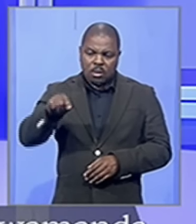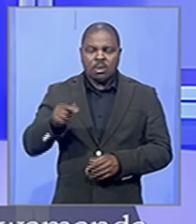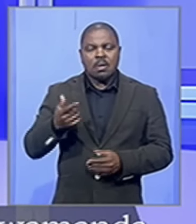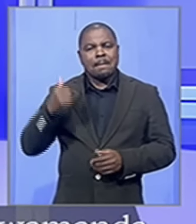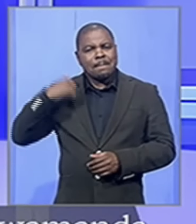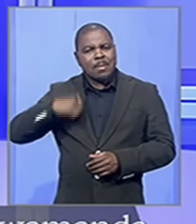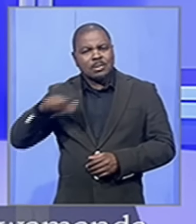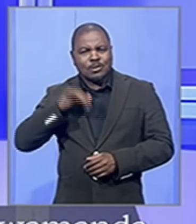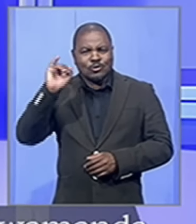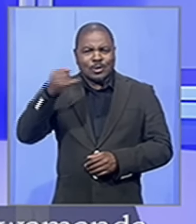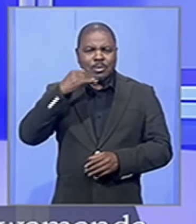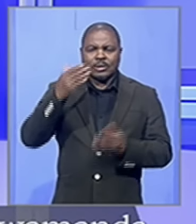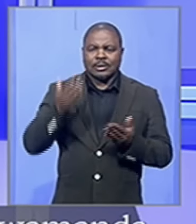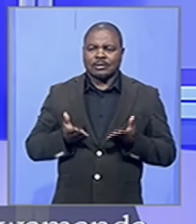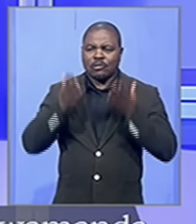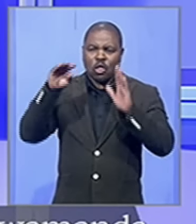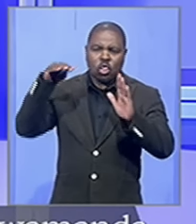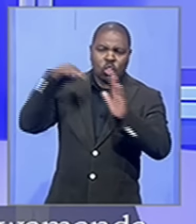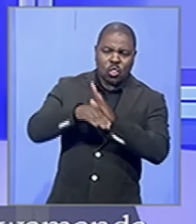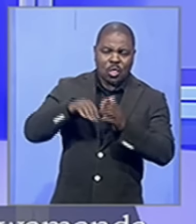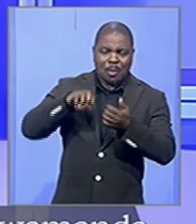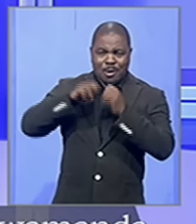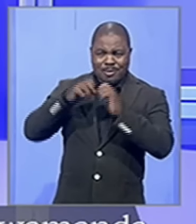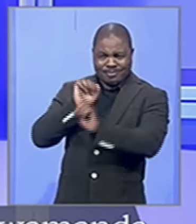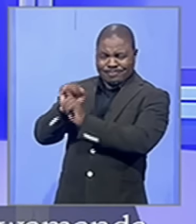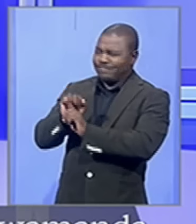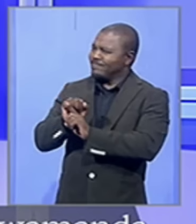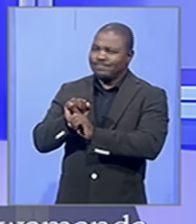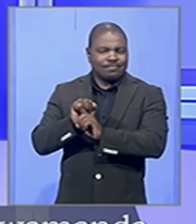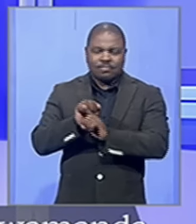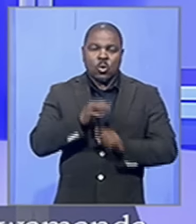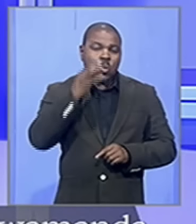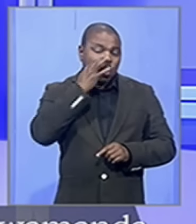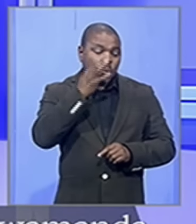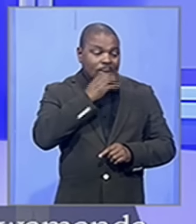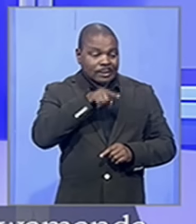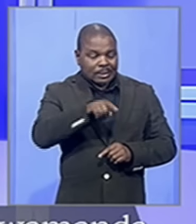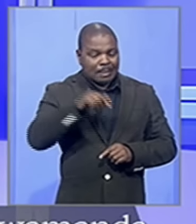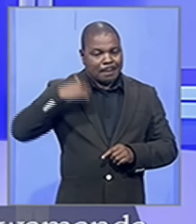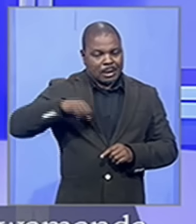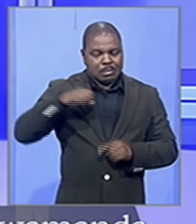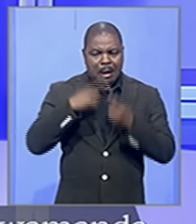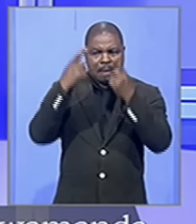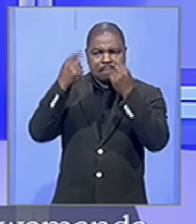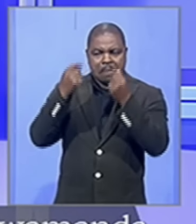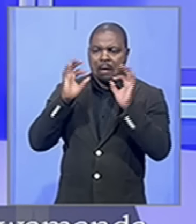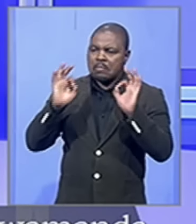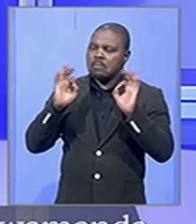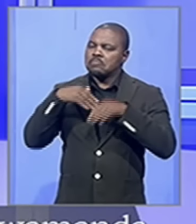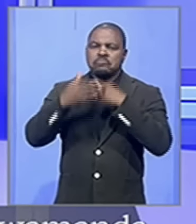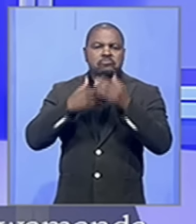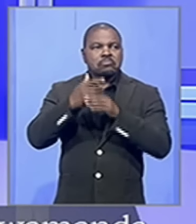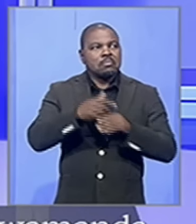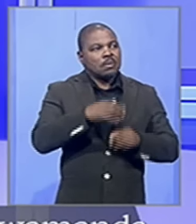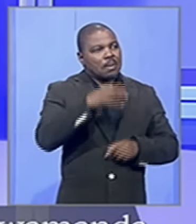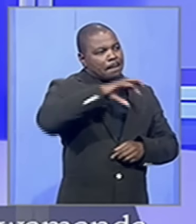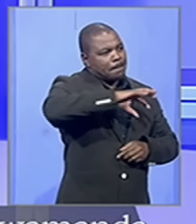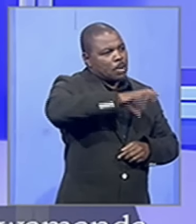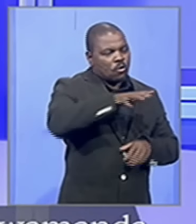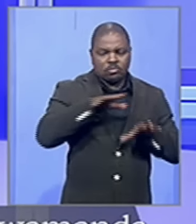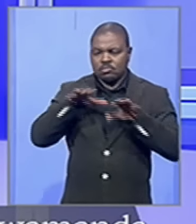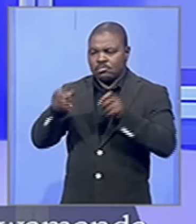kgotlatoropong ya Johannesburg. A re matlole a mmasepala a tsepame mme a ka se tsengwe tota o ka se tsengwe mo taolong ya puso